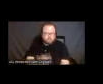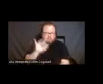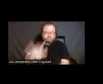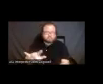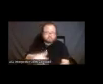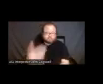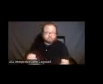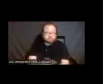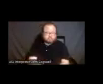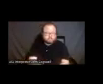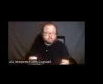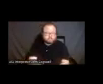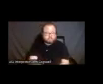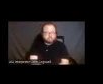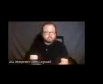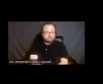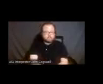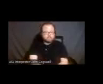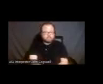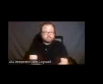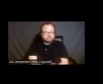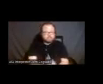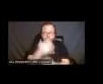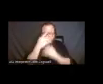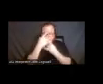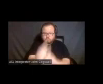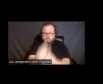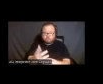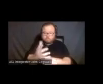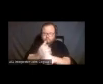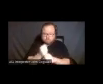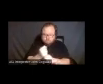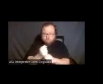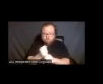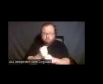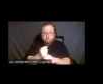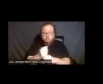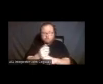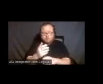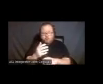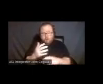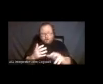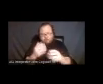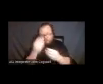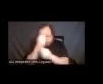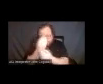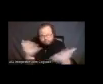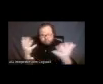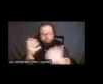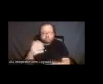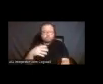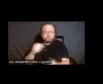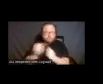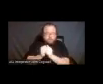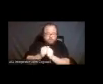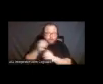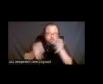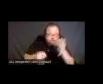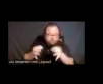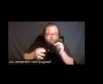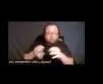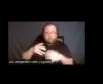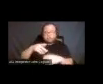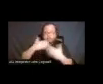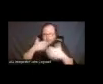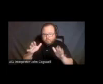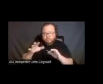slide. If you're interested in receiving updates regarding the public hearing or other MISA program